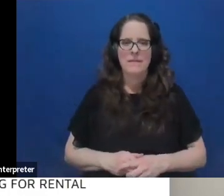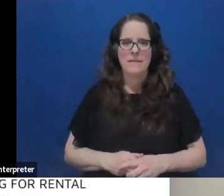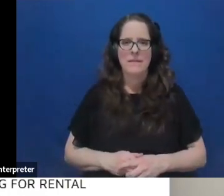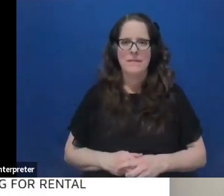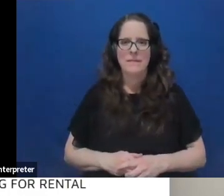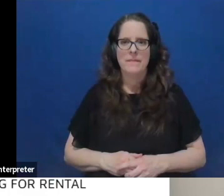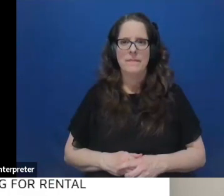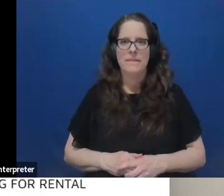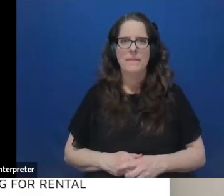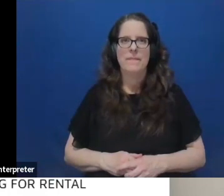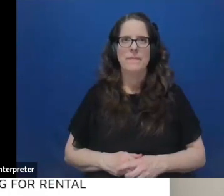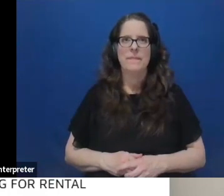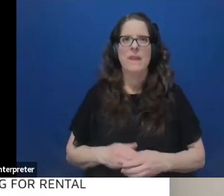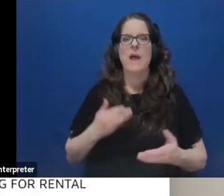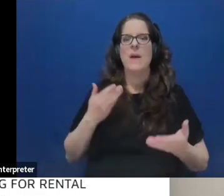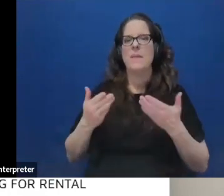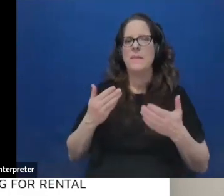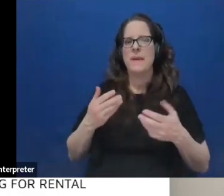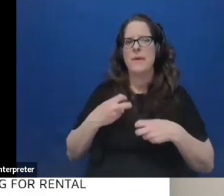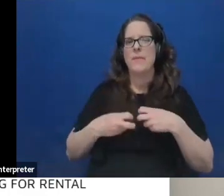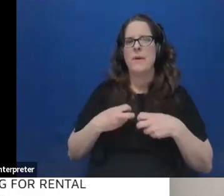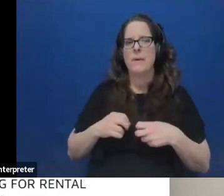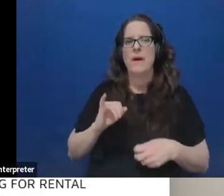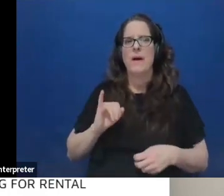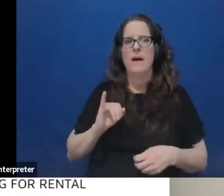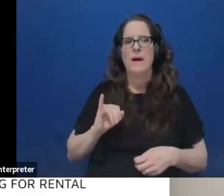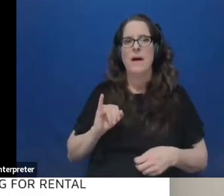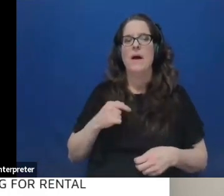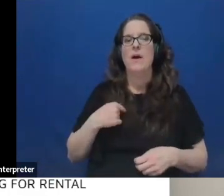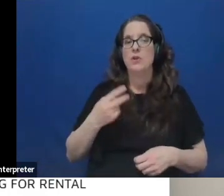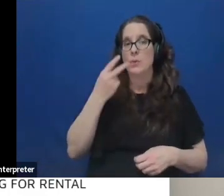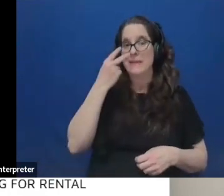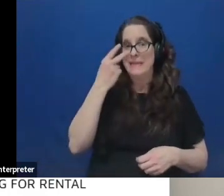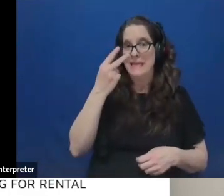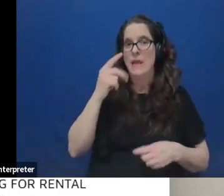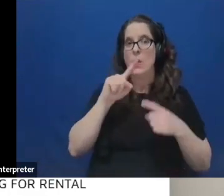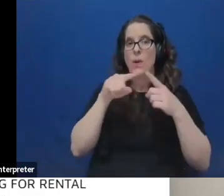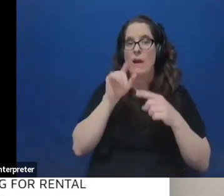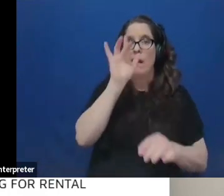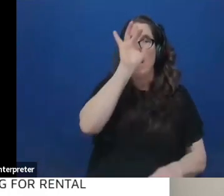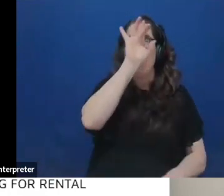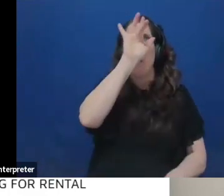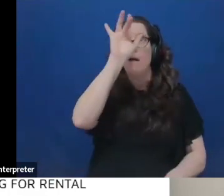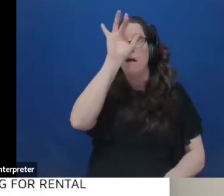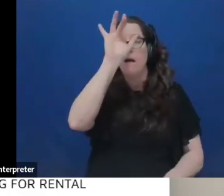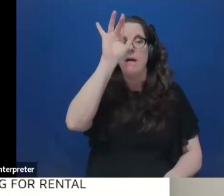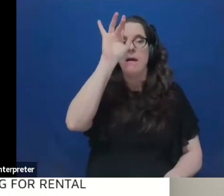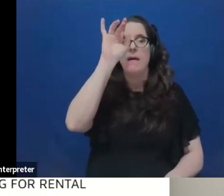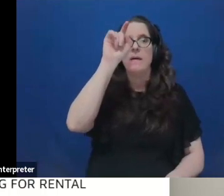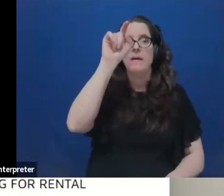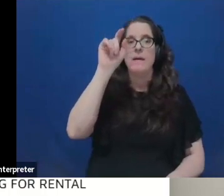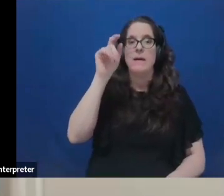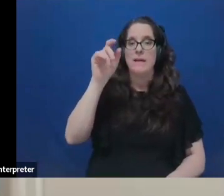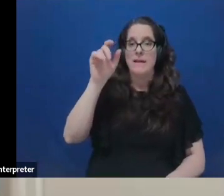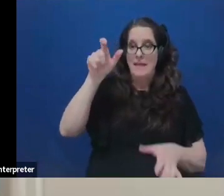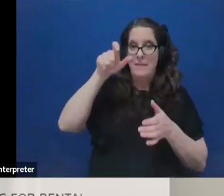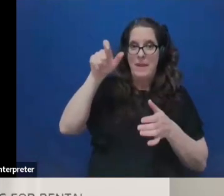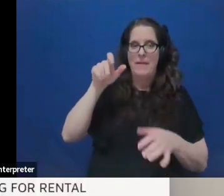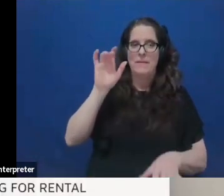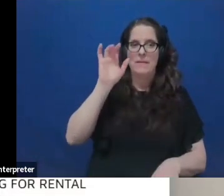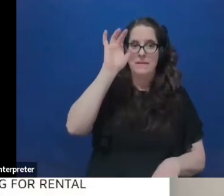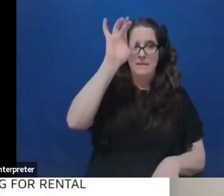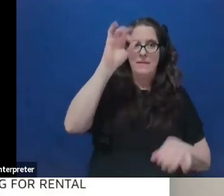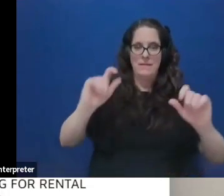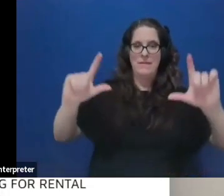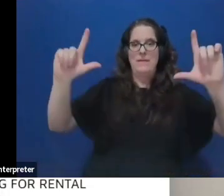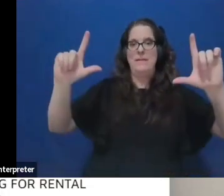Well, this might be a problem then, because there's a box that hovers over when there's a box that opens up when I hover